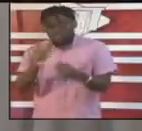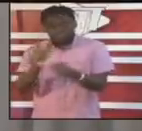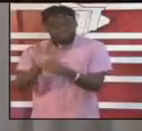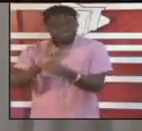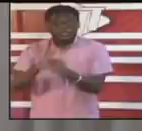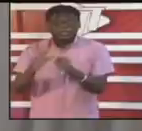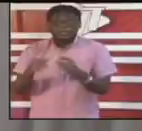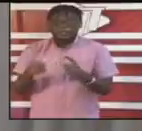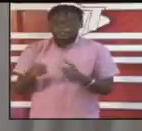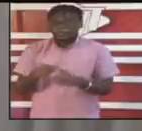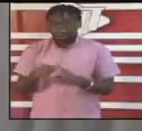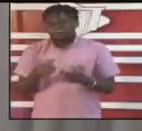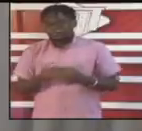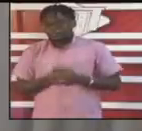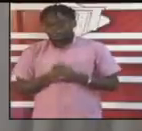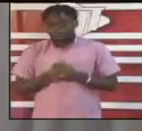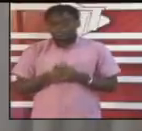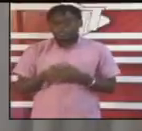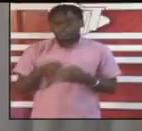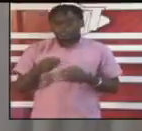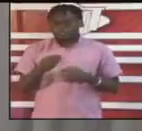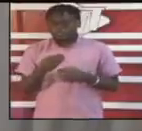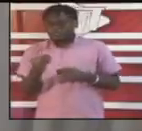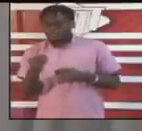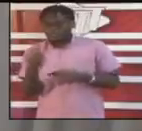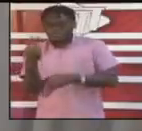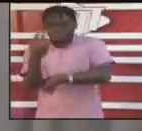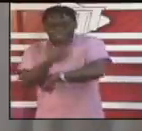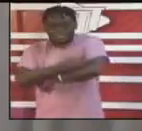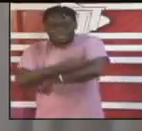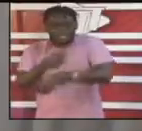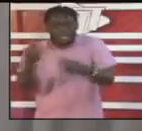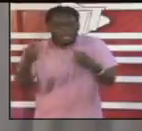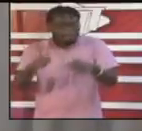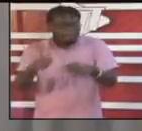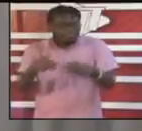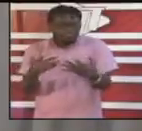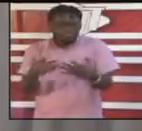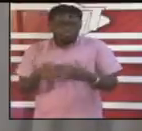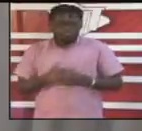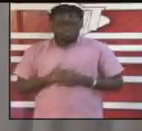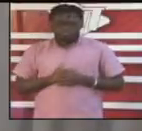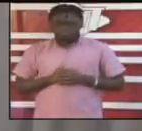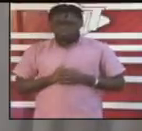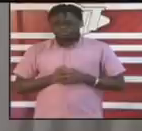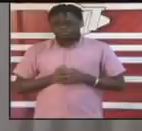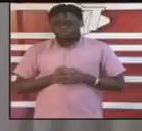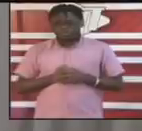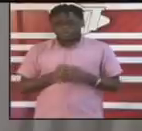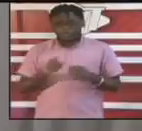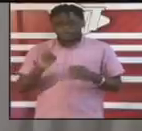of discharges have gone up to 115. The first 6 cruise ship passengers that were